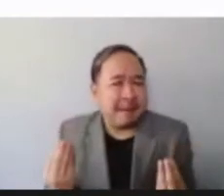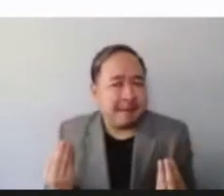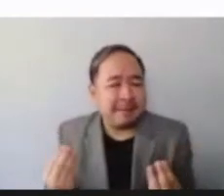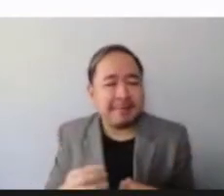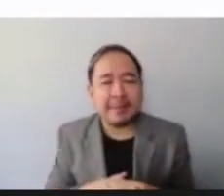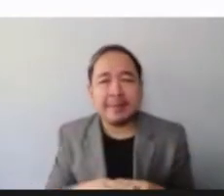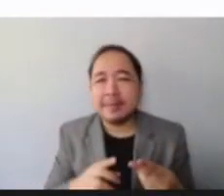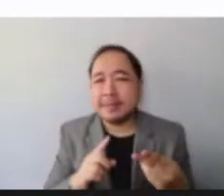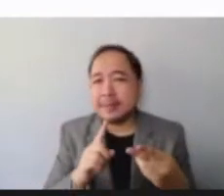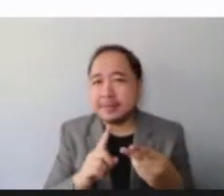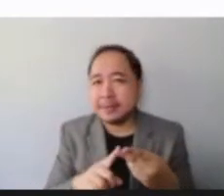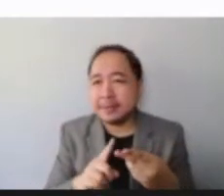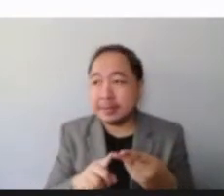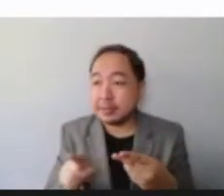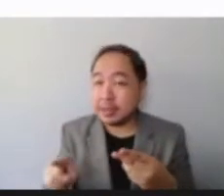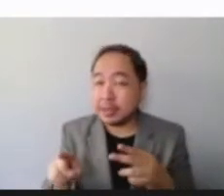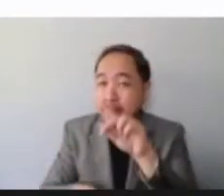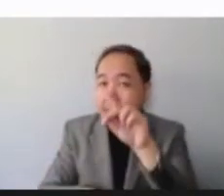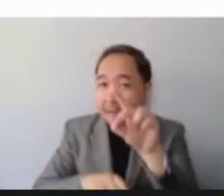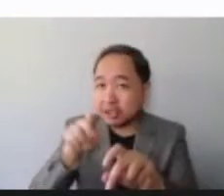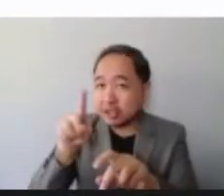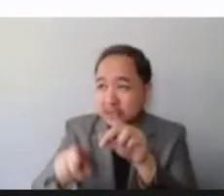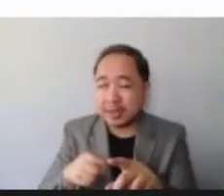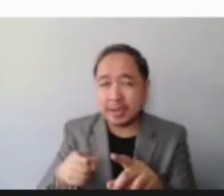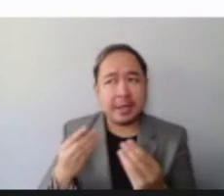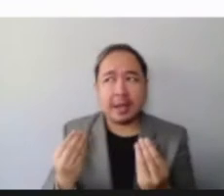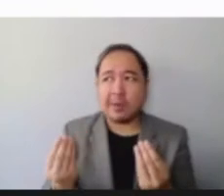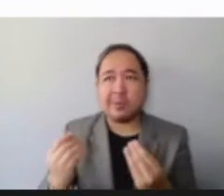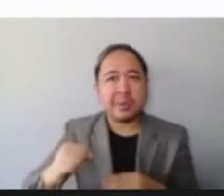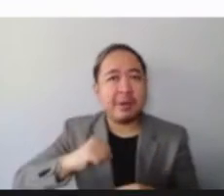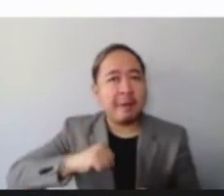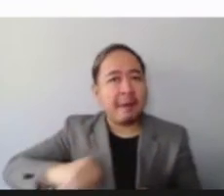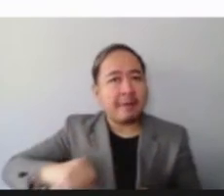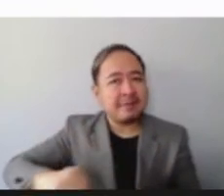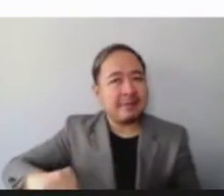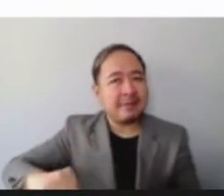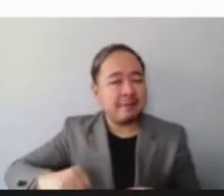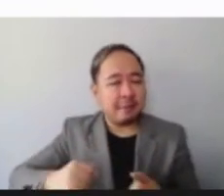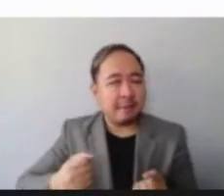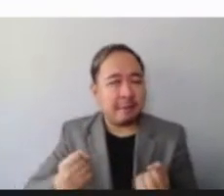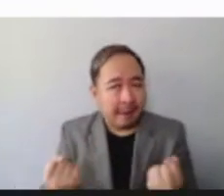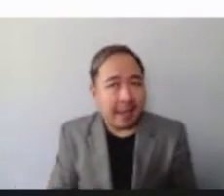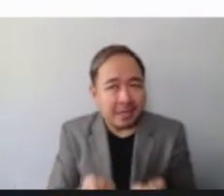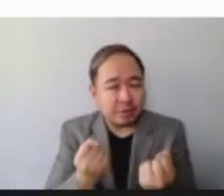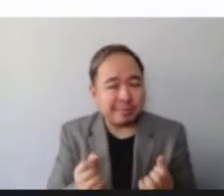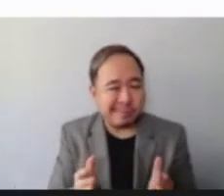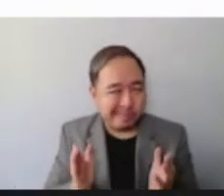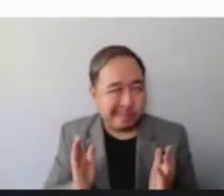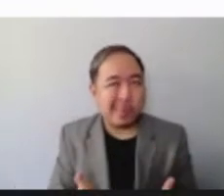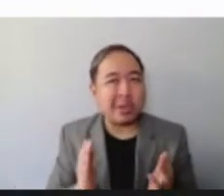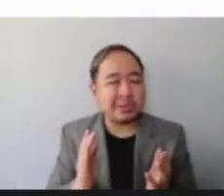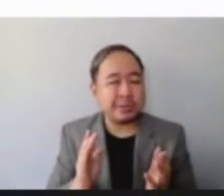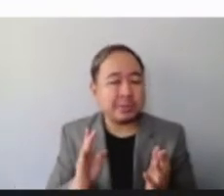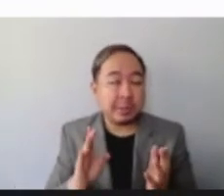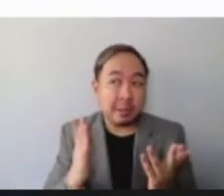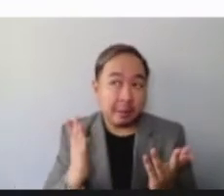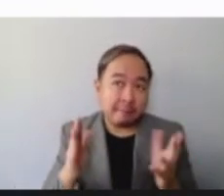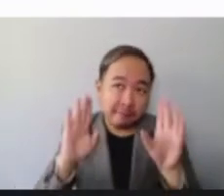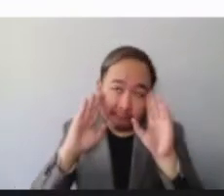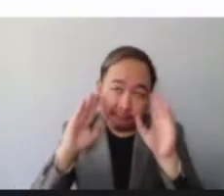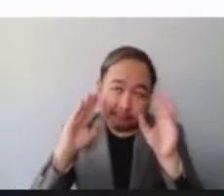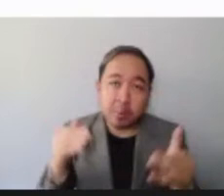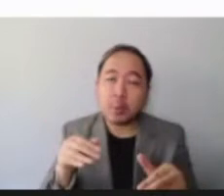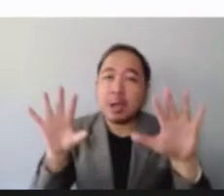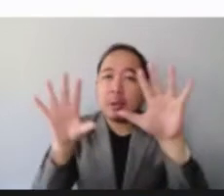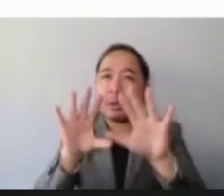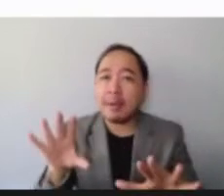brought across in this survey that accelerated action is needed especially when climate action environmentally sustainable